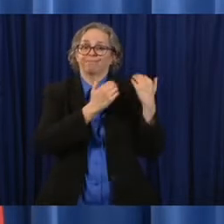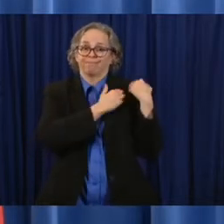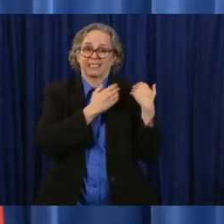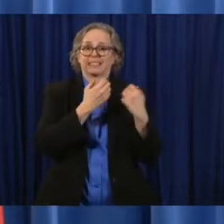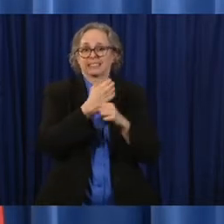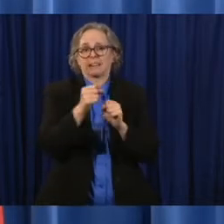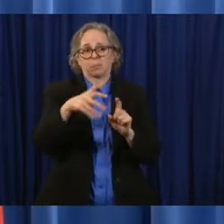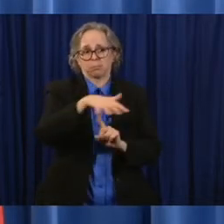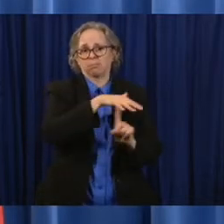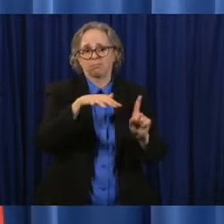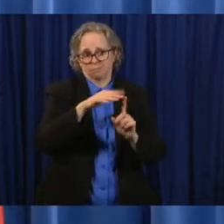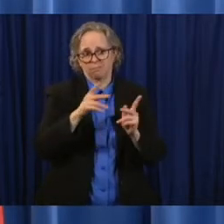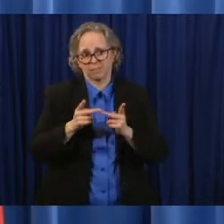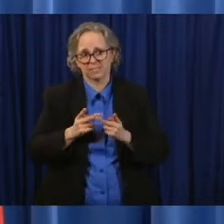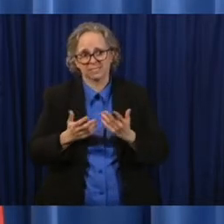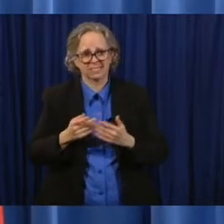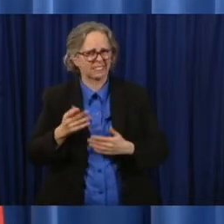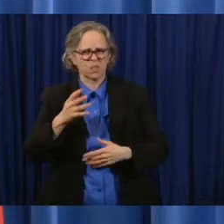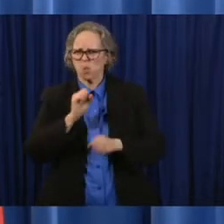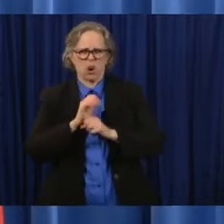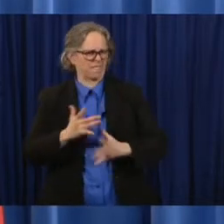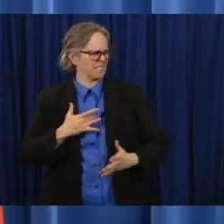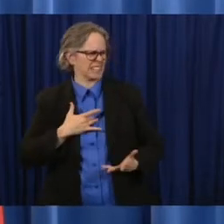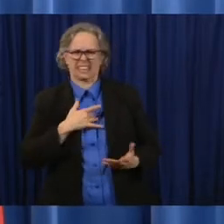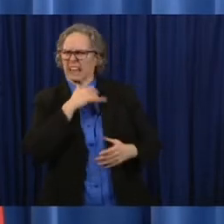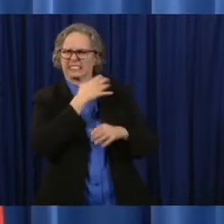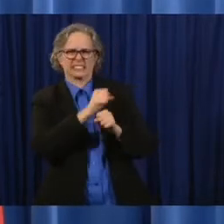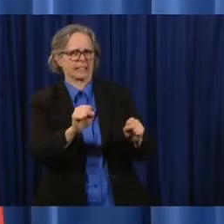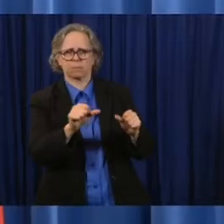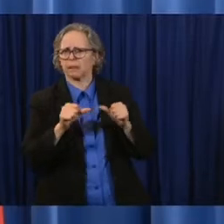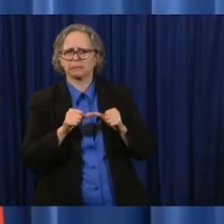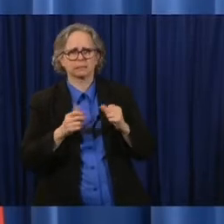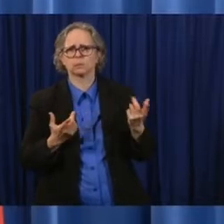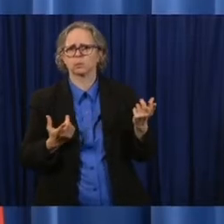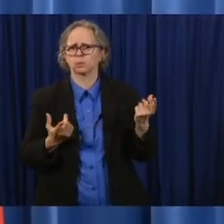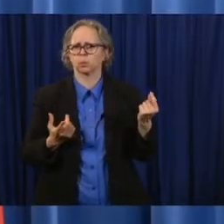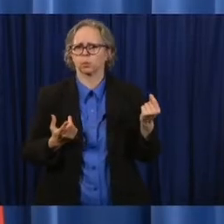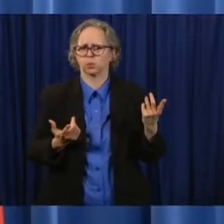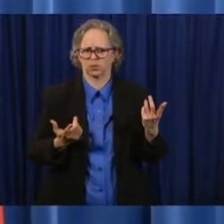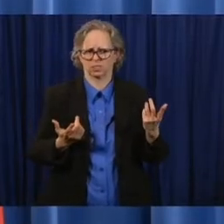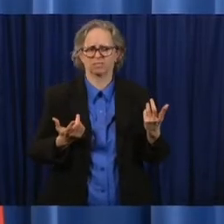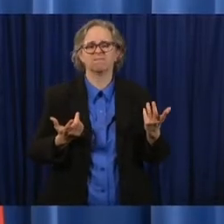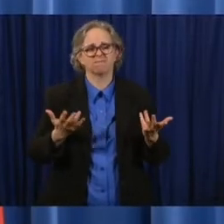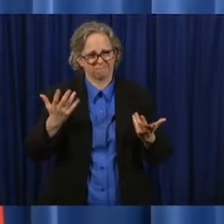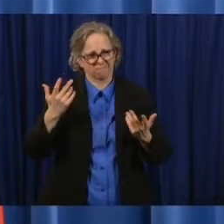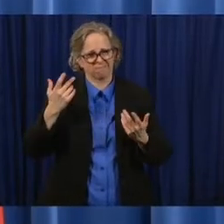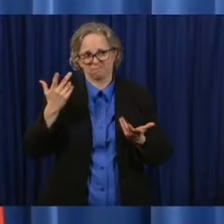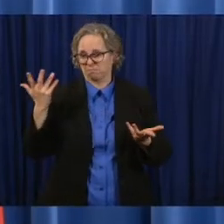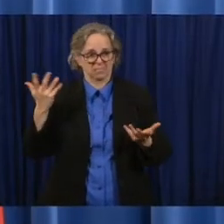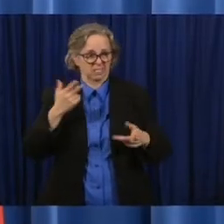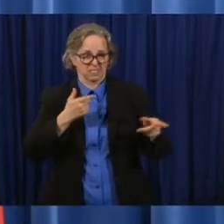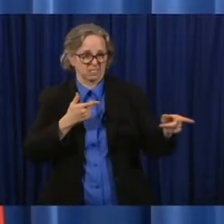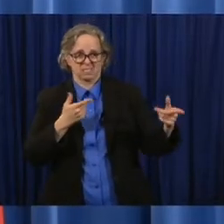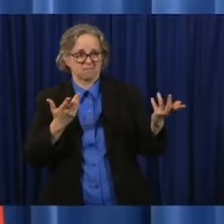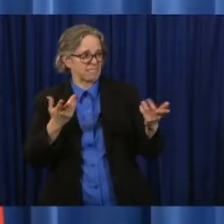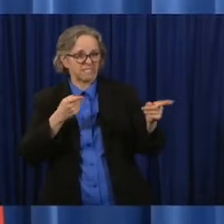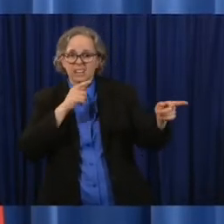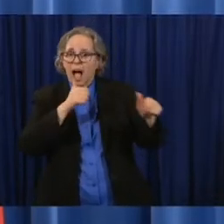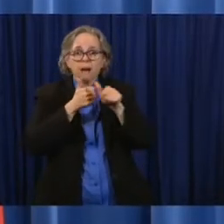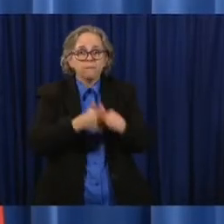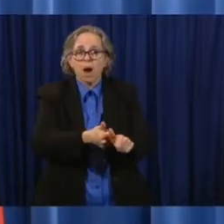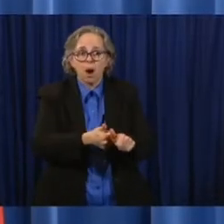feels it is not a safe place, and it's not complying, for example, with our orders, they have every right